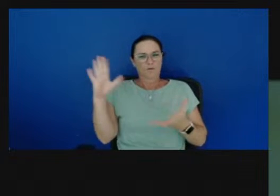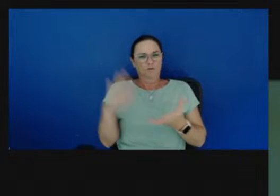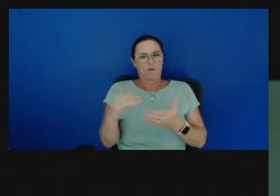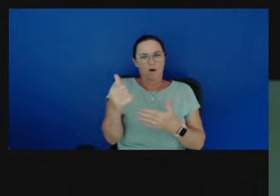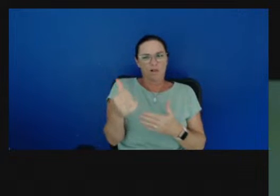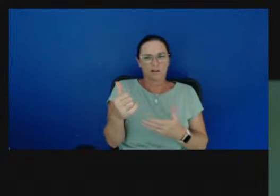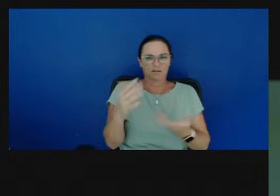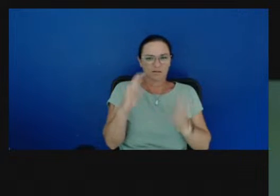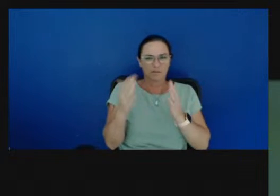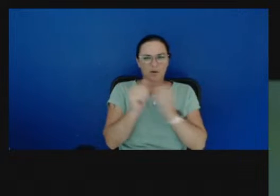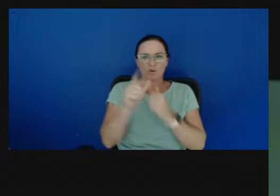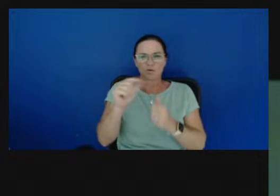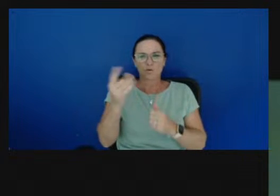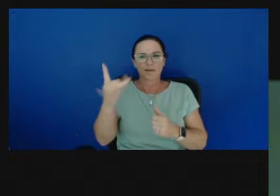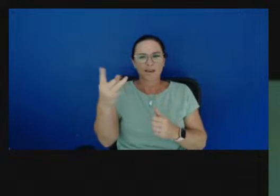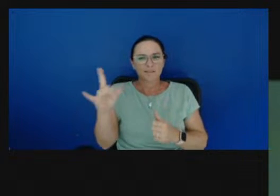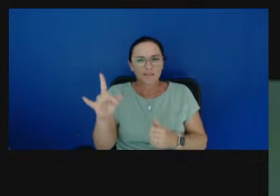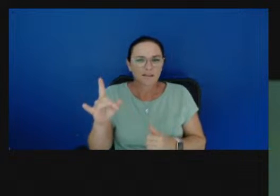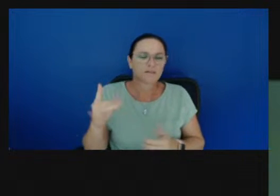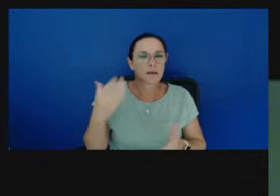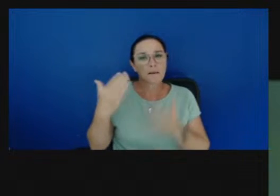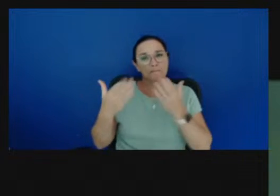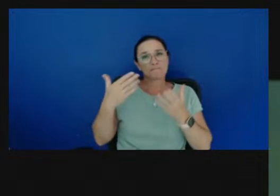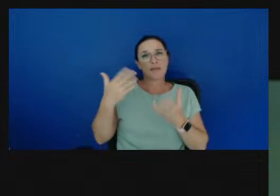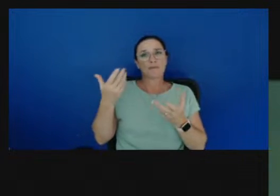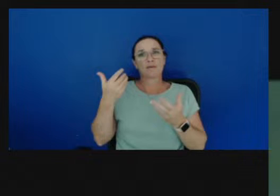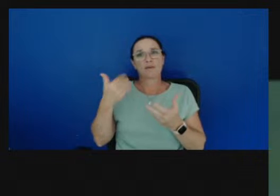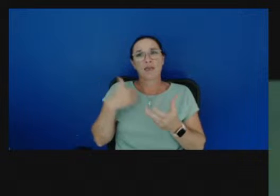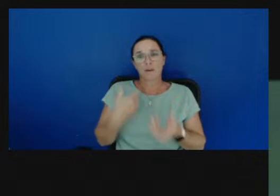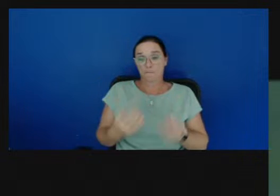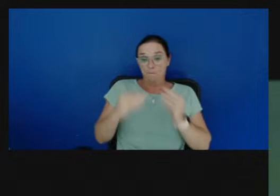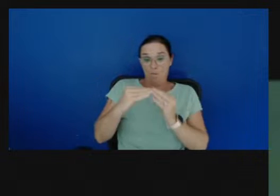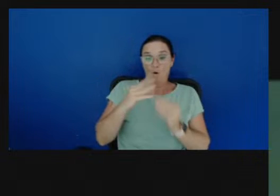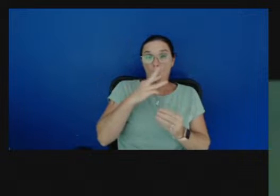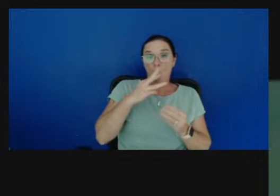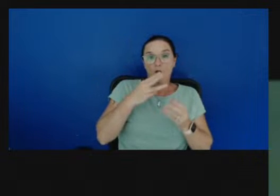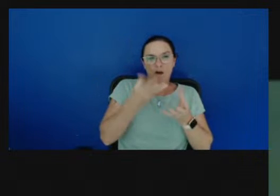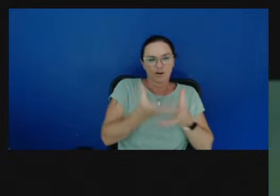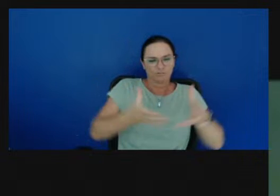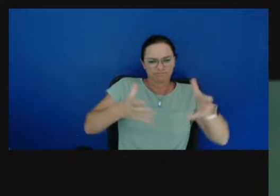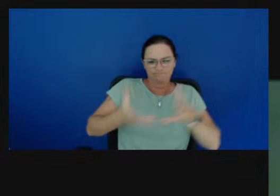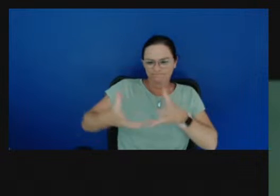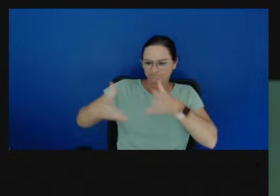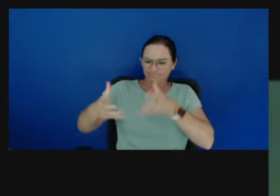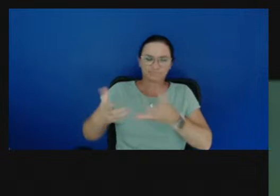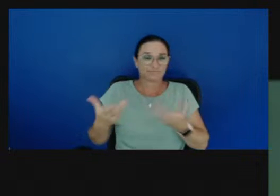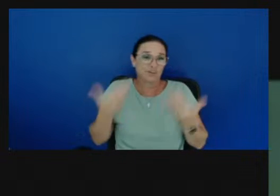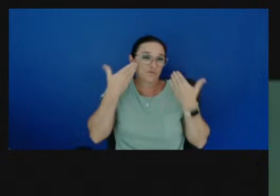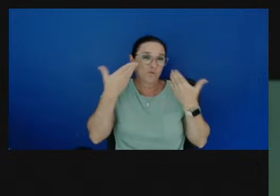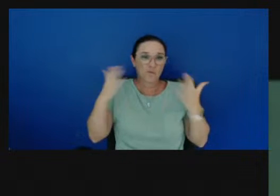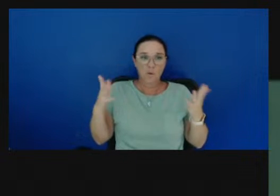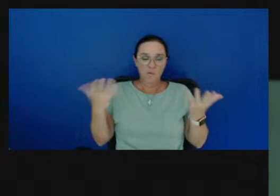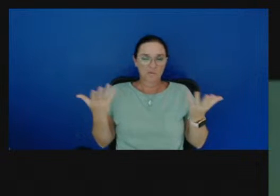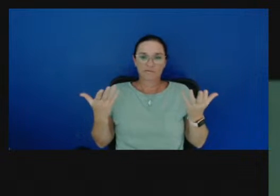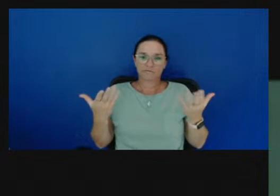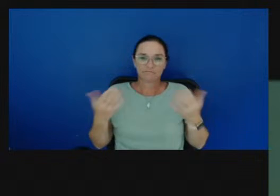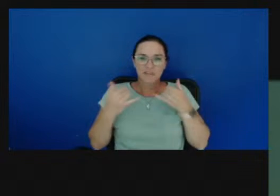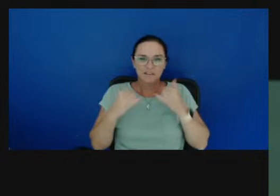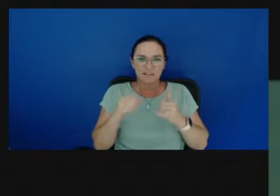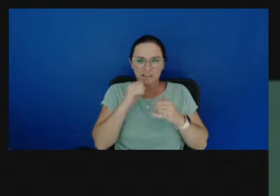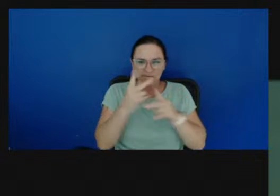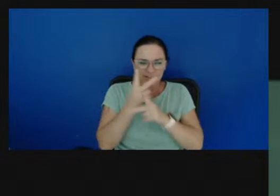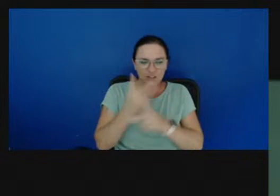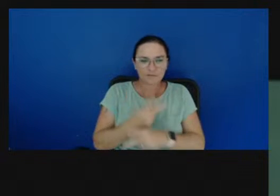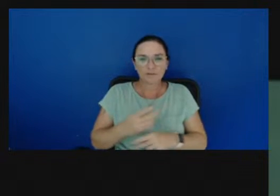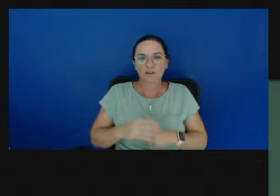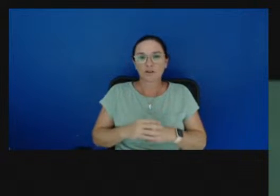of water-filled cavities might have been more extensive in 1924. We just don't know. The jury is out, and frankly, I think when the